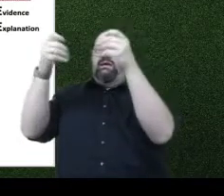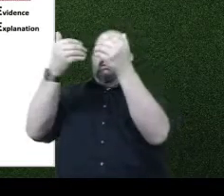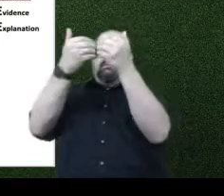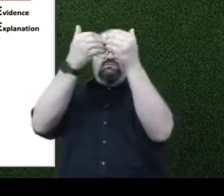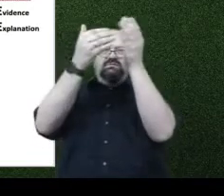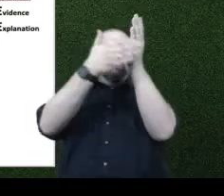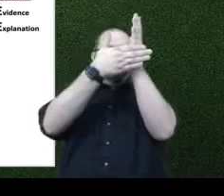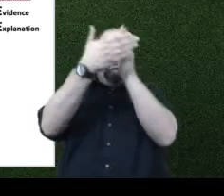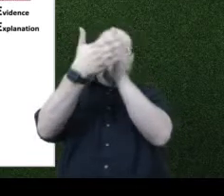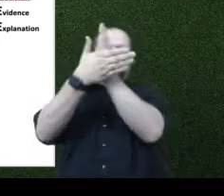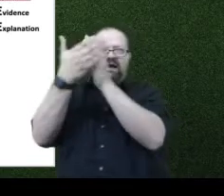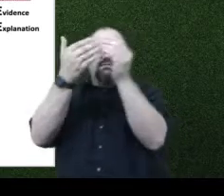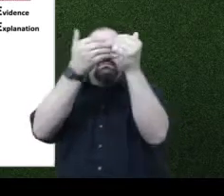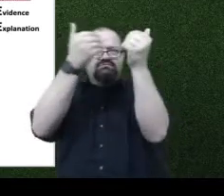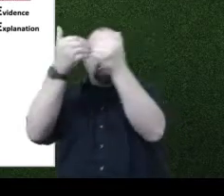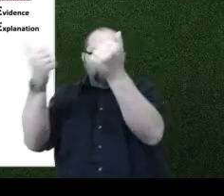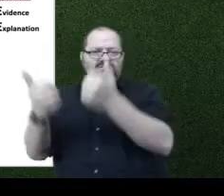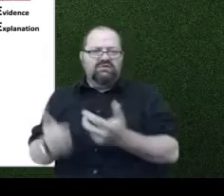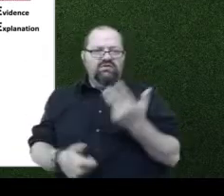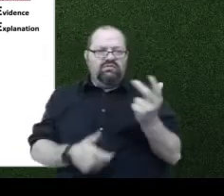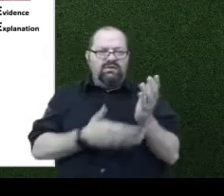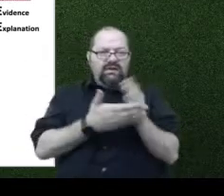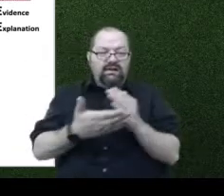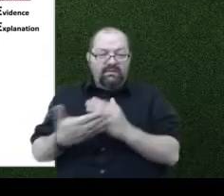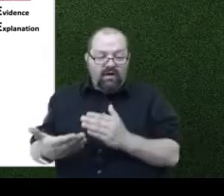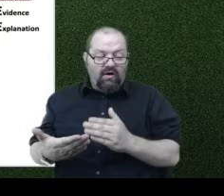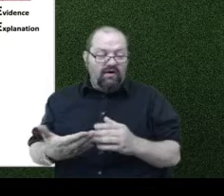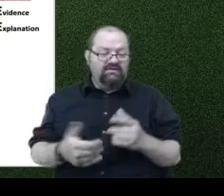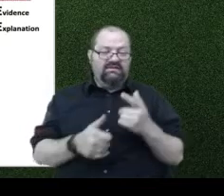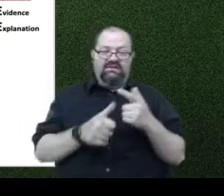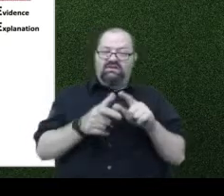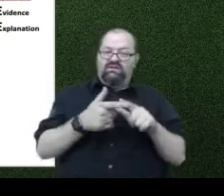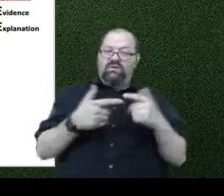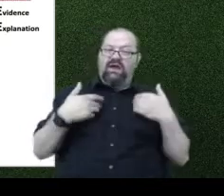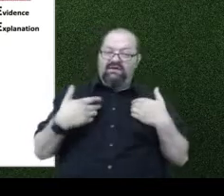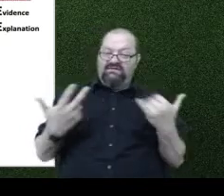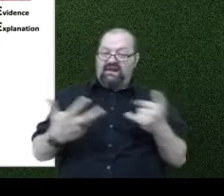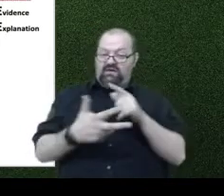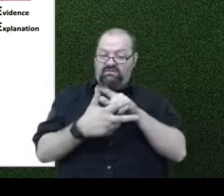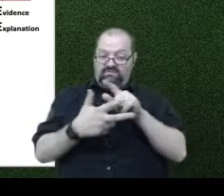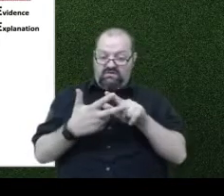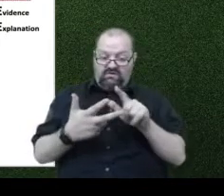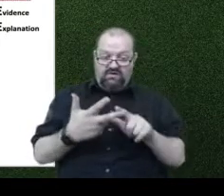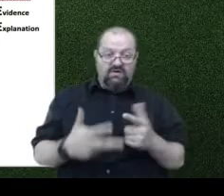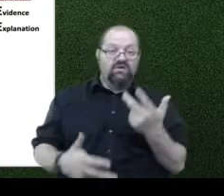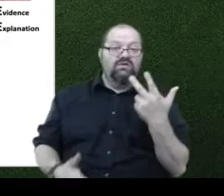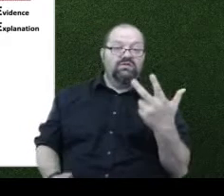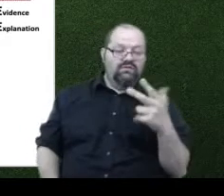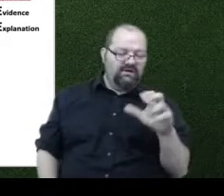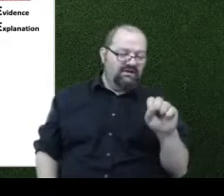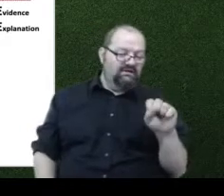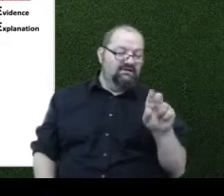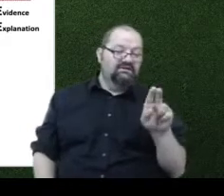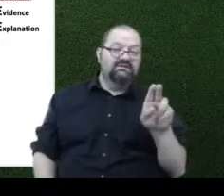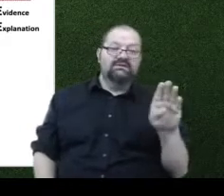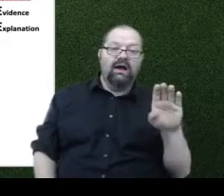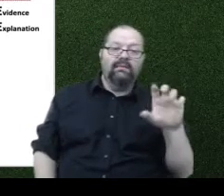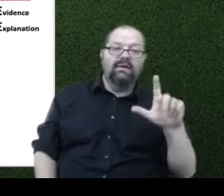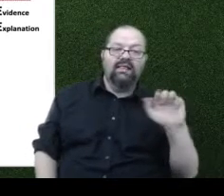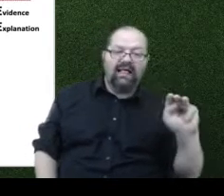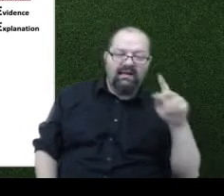subclaim, in each body paragraph. To convince your reader that your subclaim is valid, you support it with